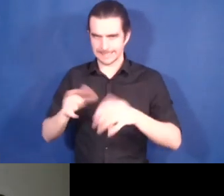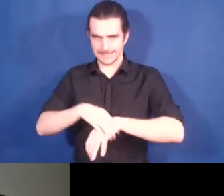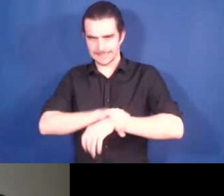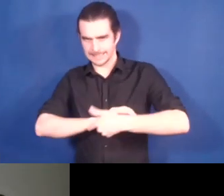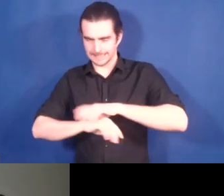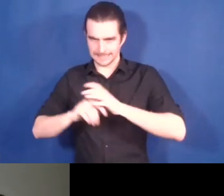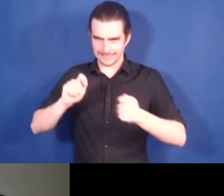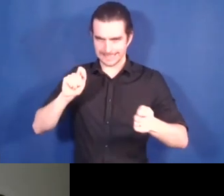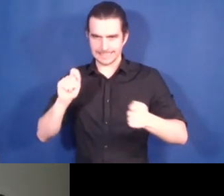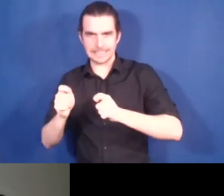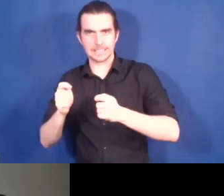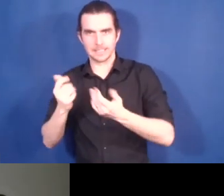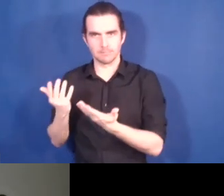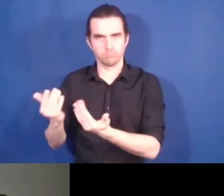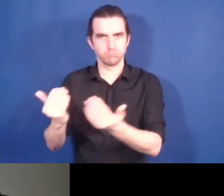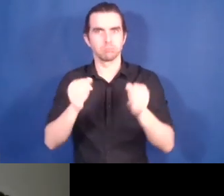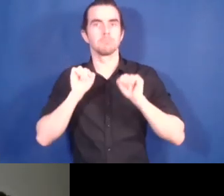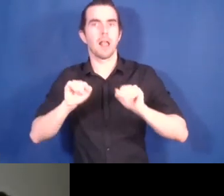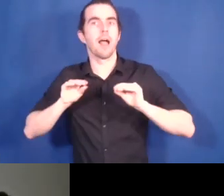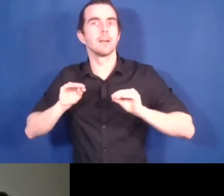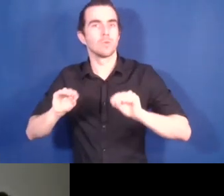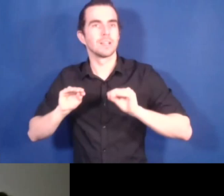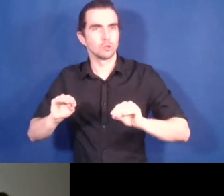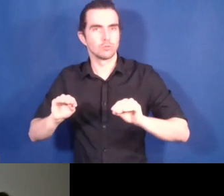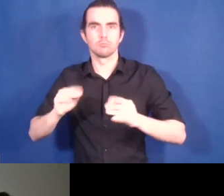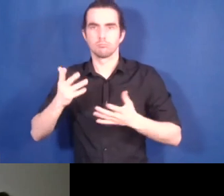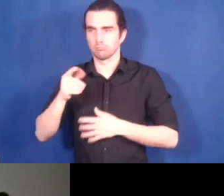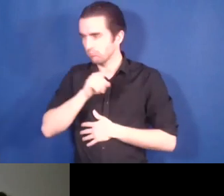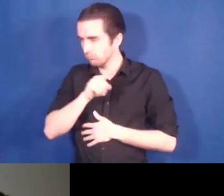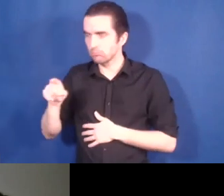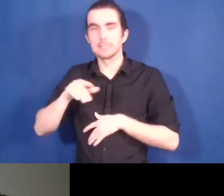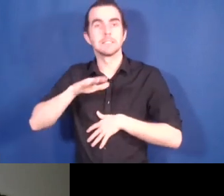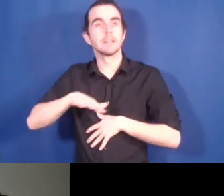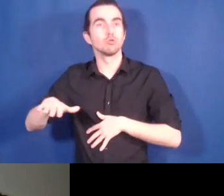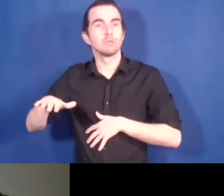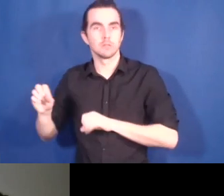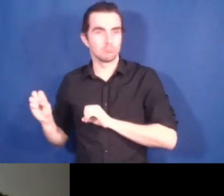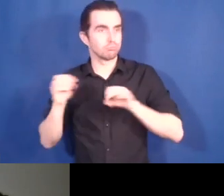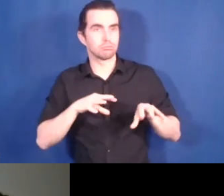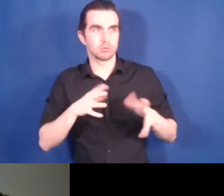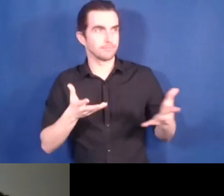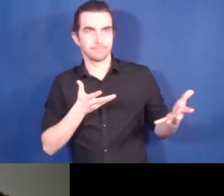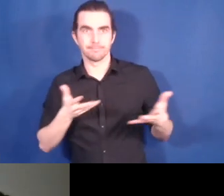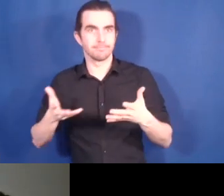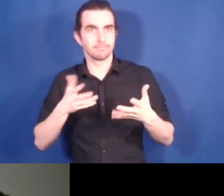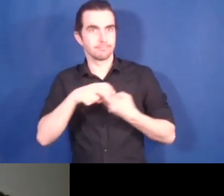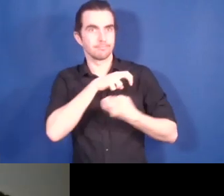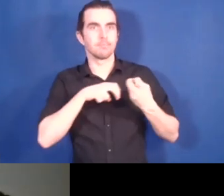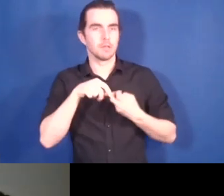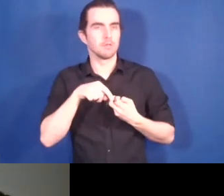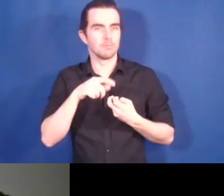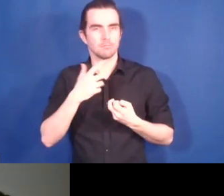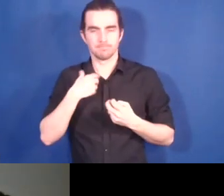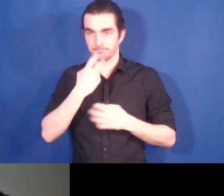practice, whether that's UNHCR facilitating distance learning or actually working with local actors in